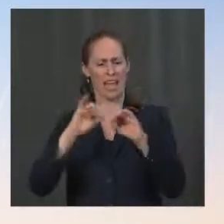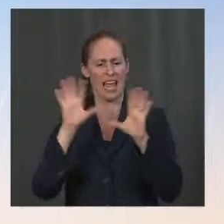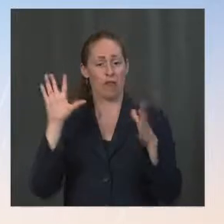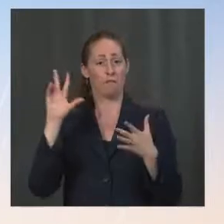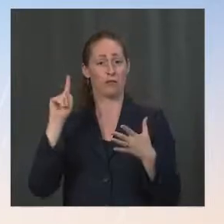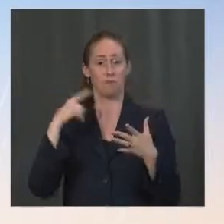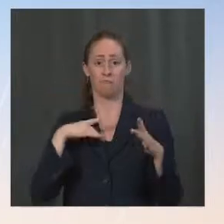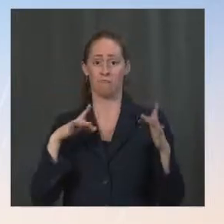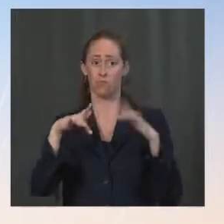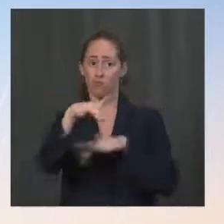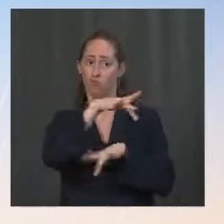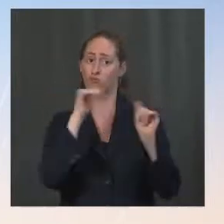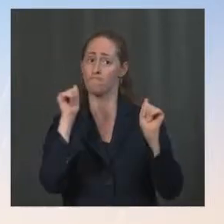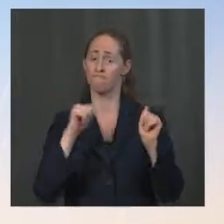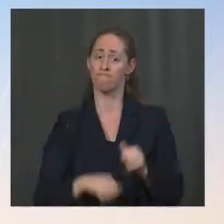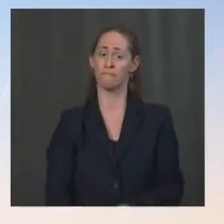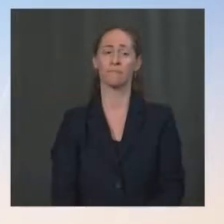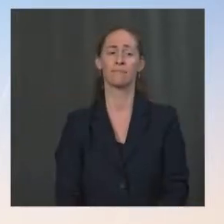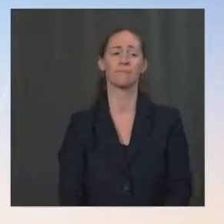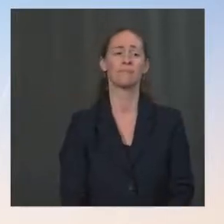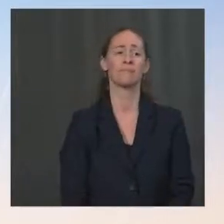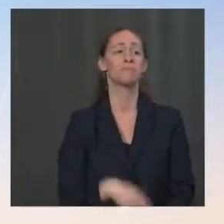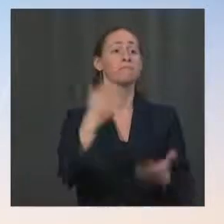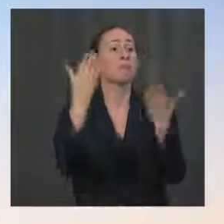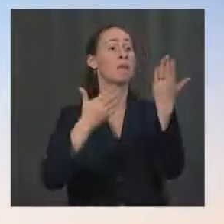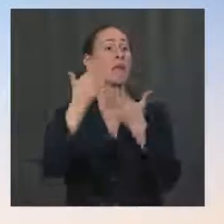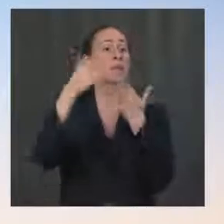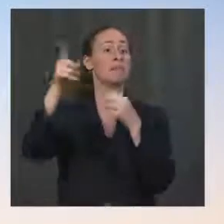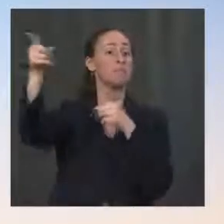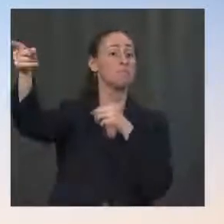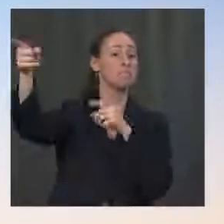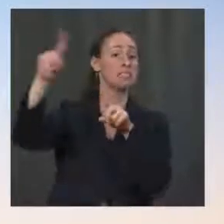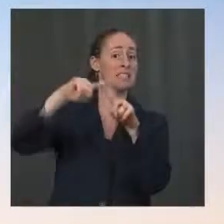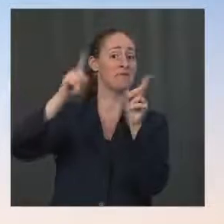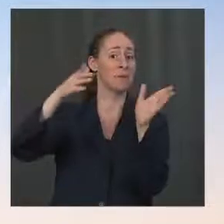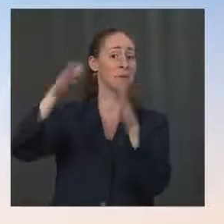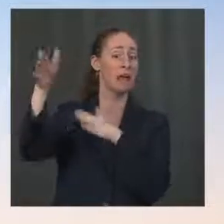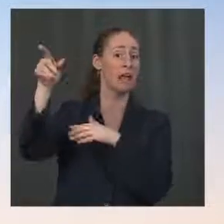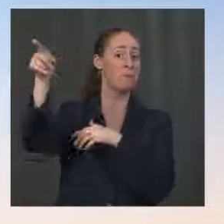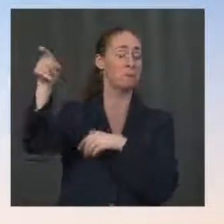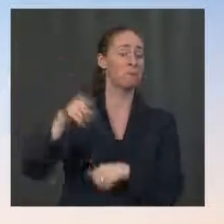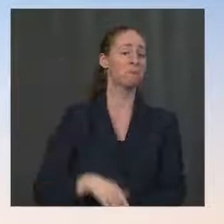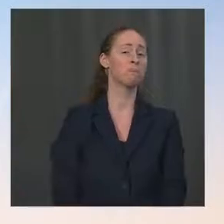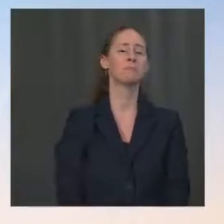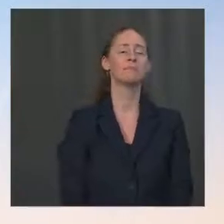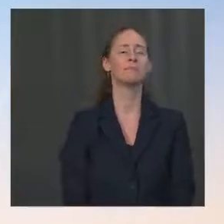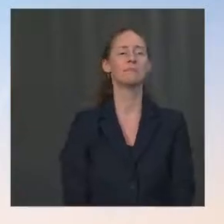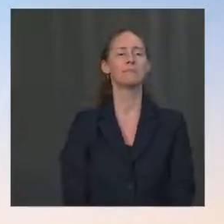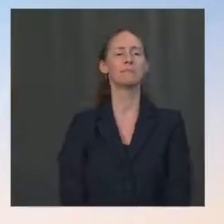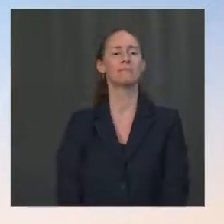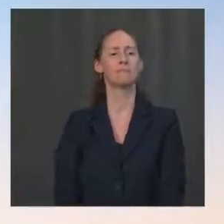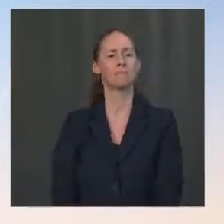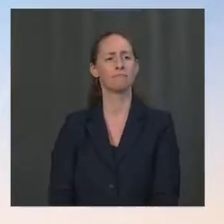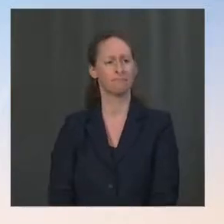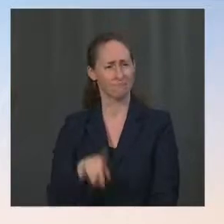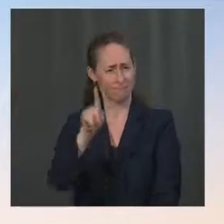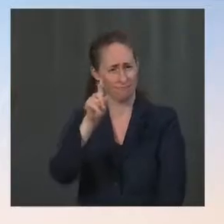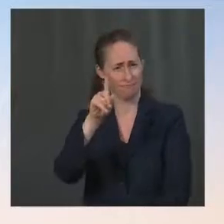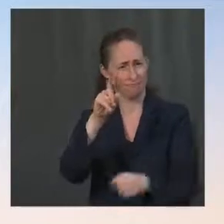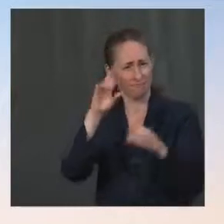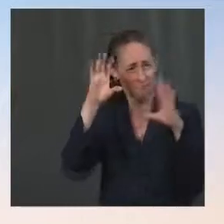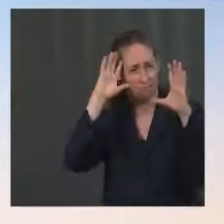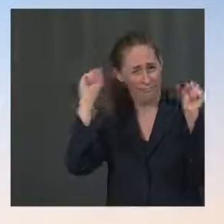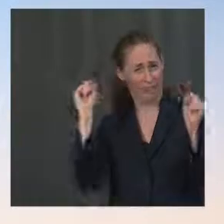State Department speak to any other plans beyond that. Can I ask you one more question? I think you indicated yesterday that you believe the President has all the legal authority he needs to